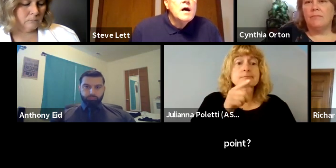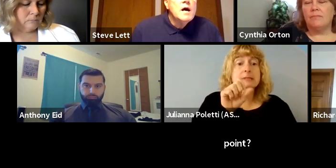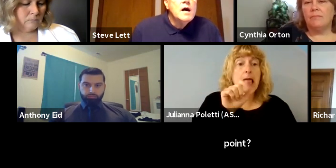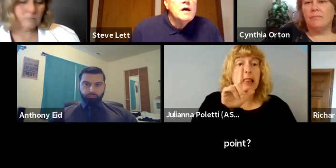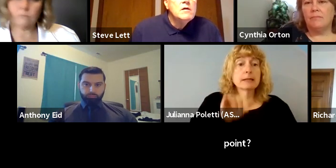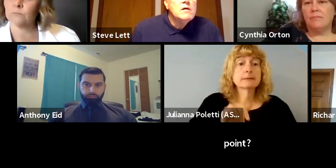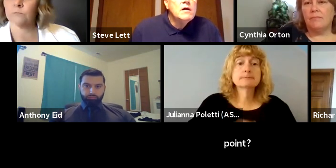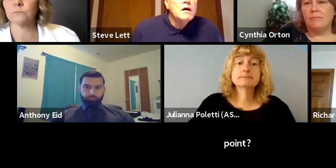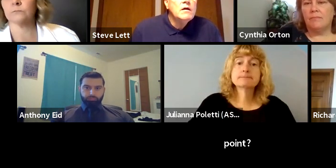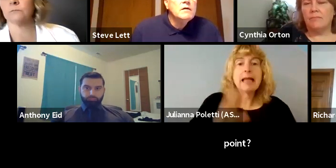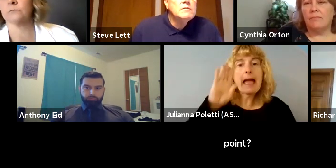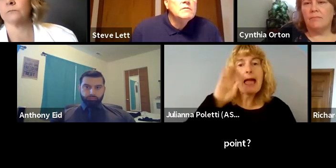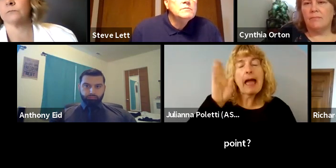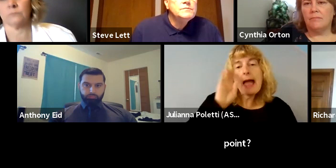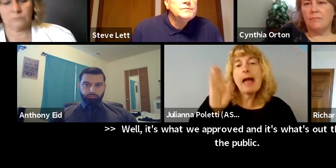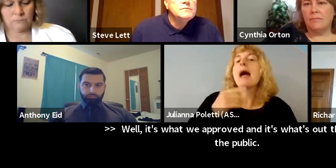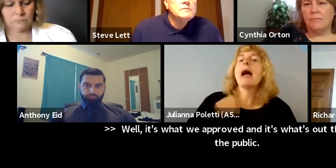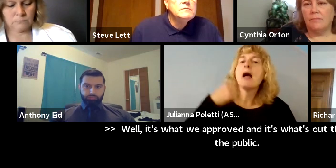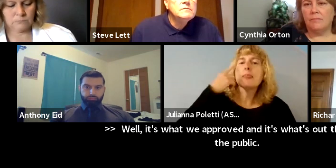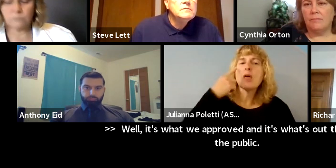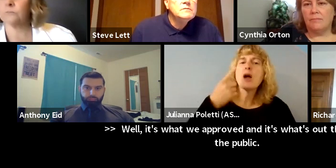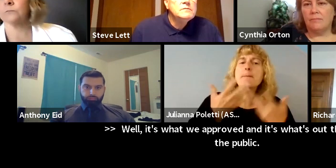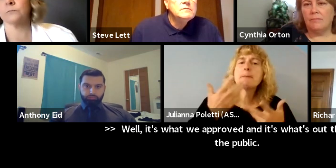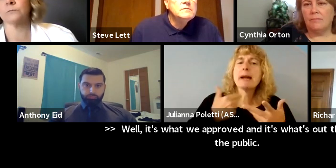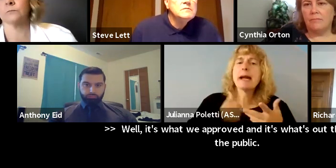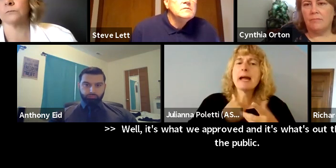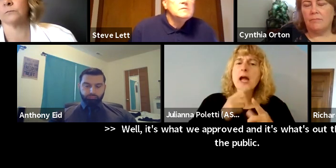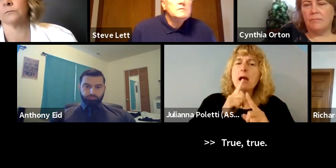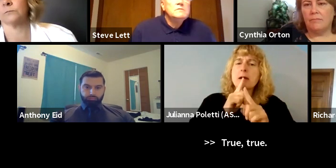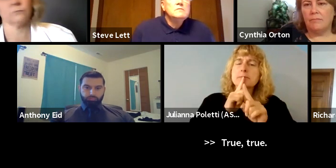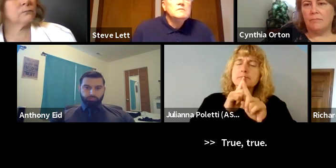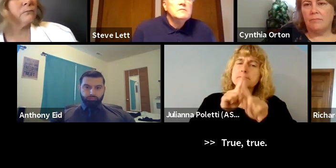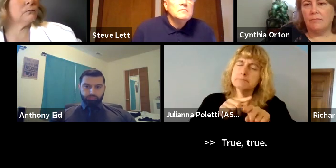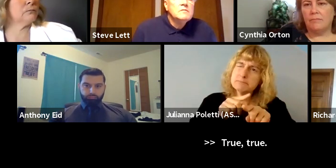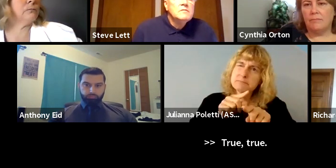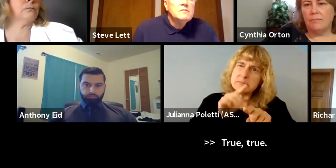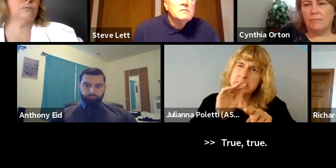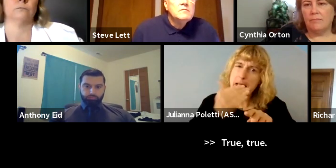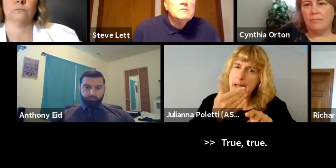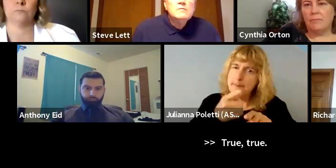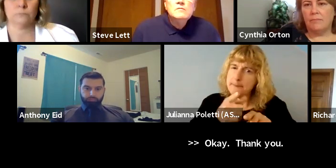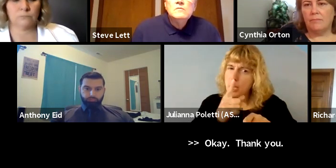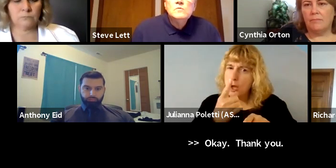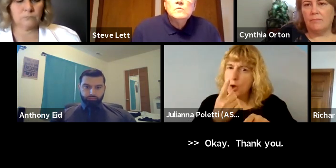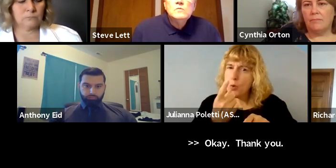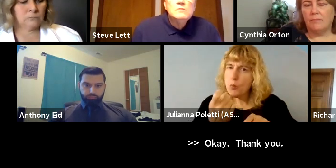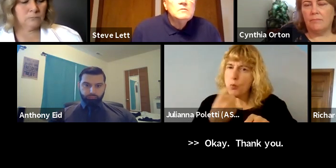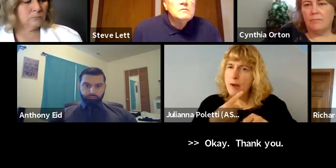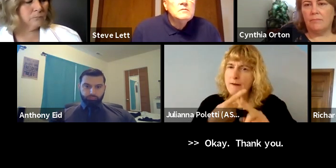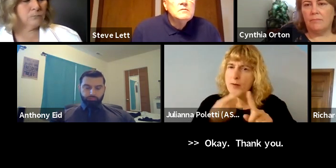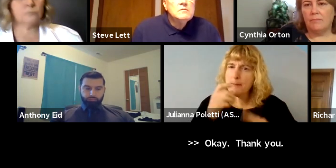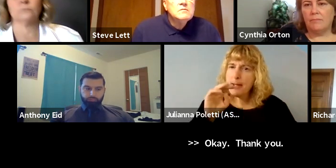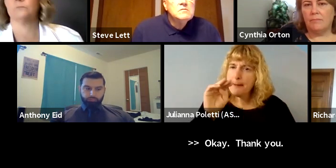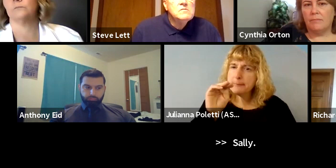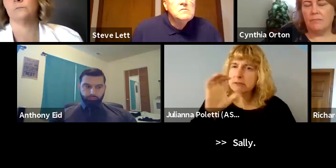Hi, everyone. I just thought I might respond to what I heard as kind of a question from MC about how you